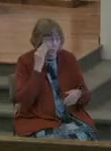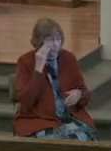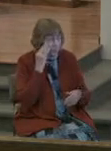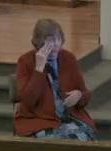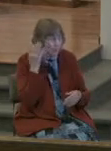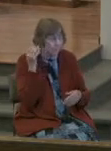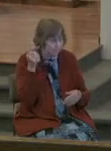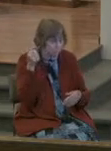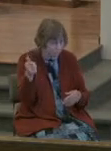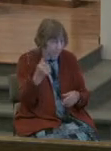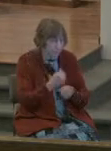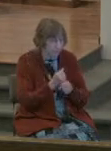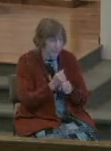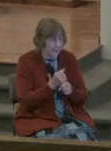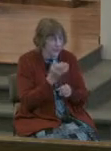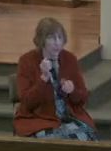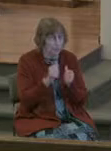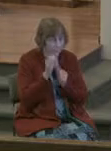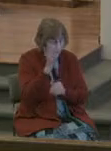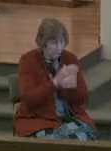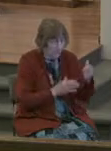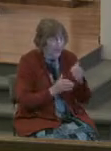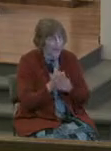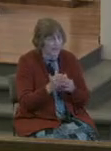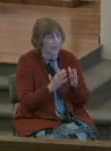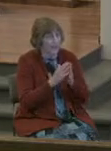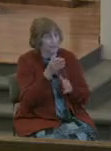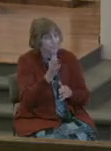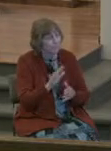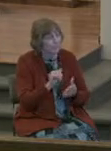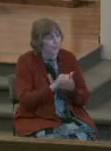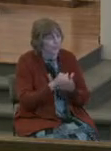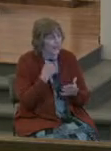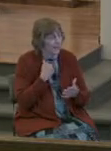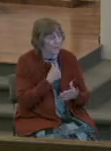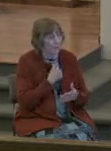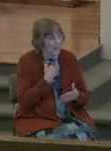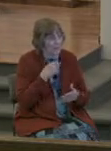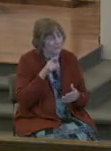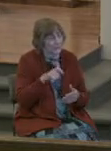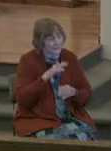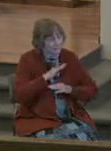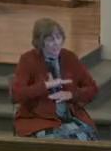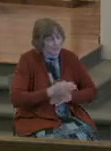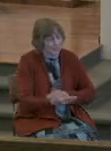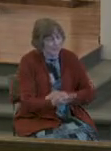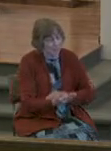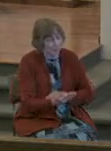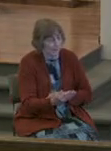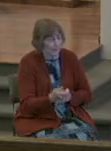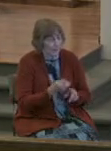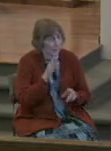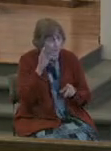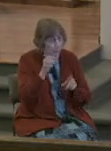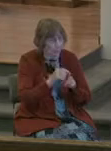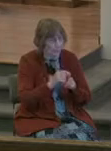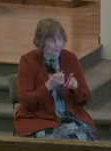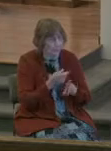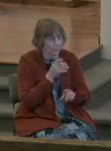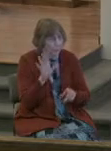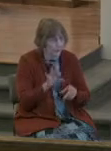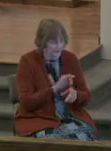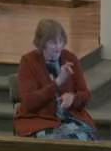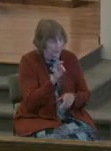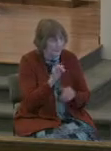you made in your image. I pray, God, that would have a need met this morning from your word and from your